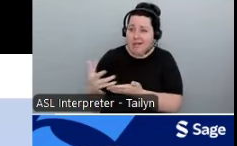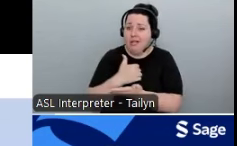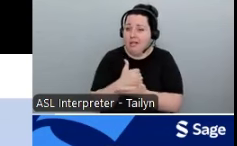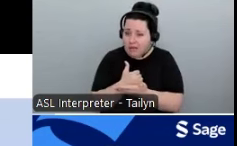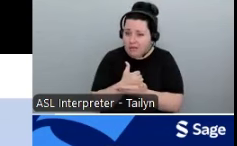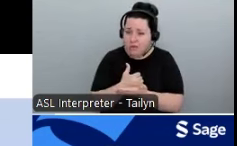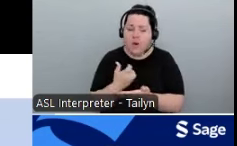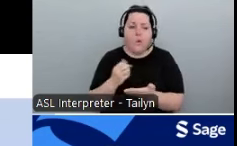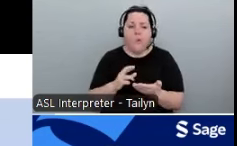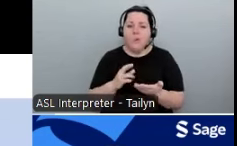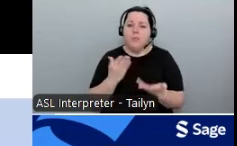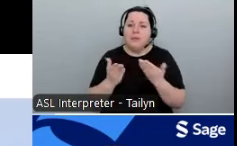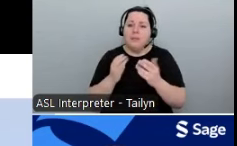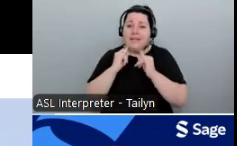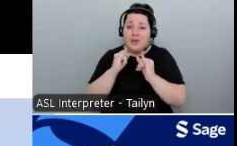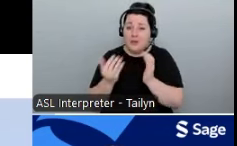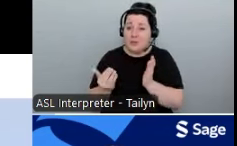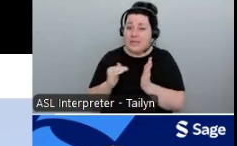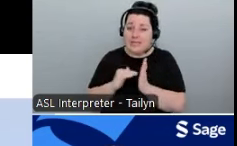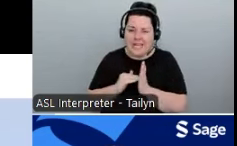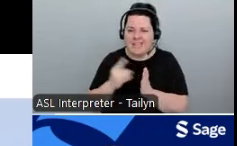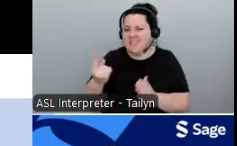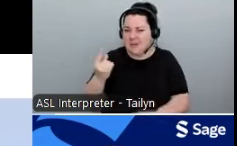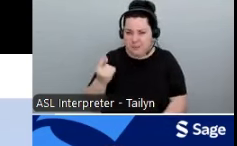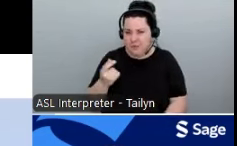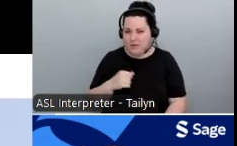another set of interviews or something like that.